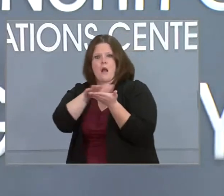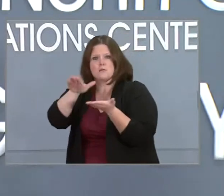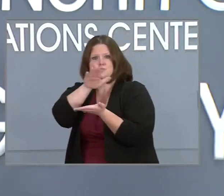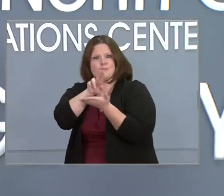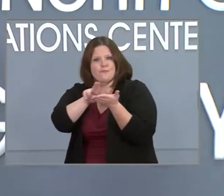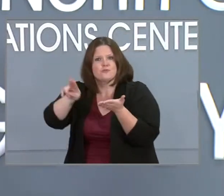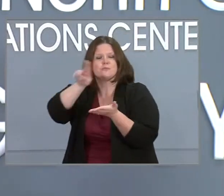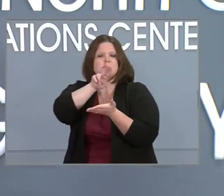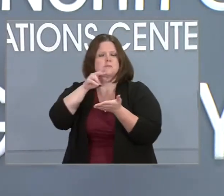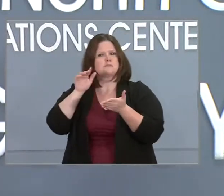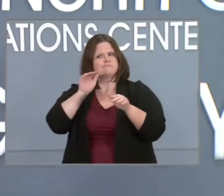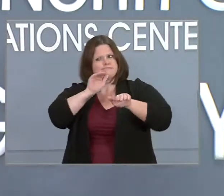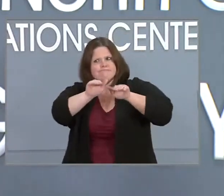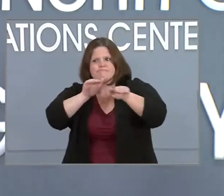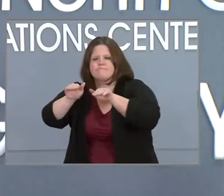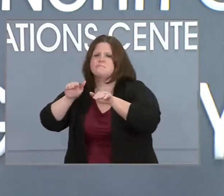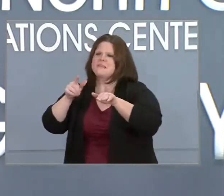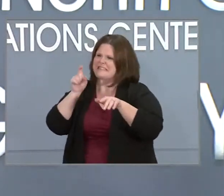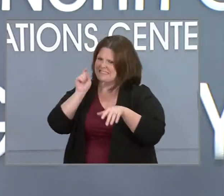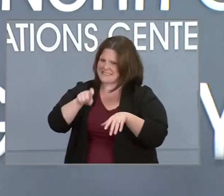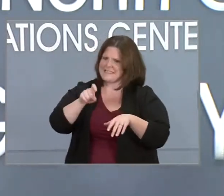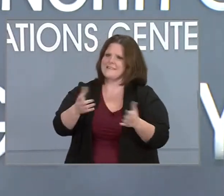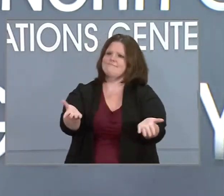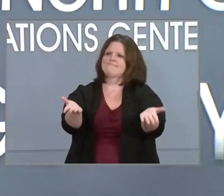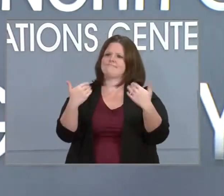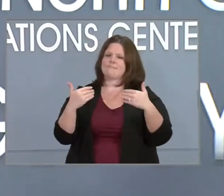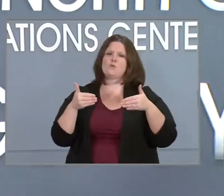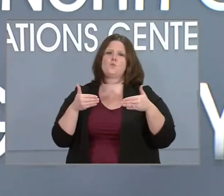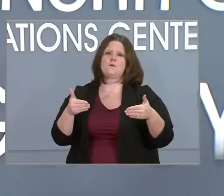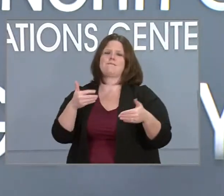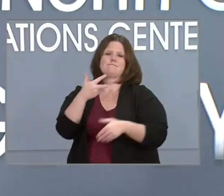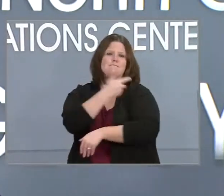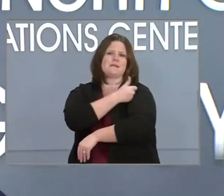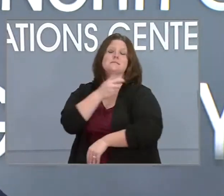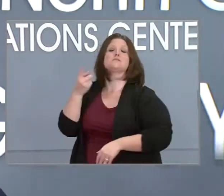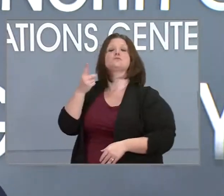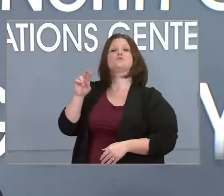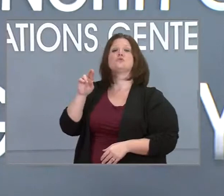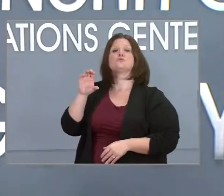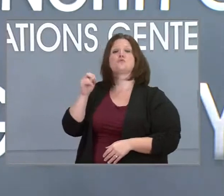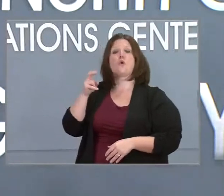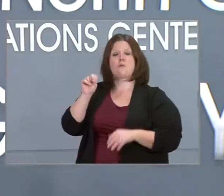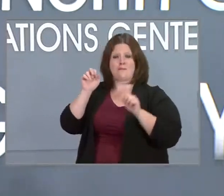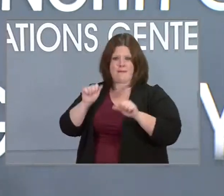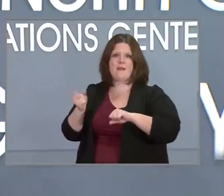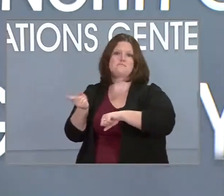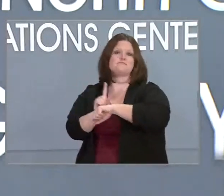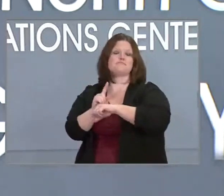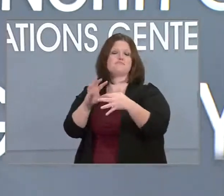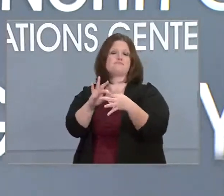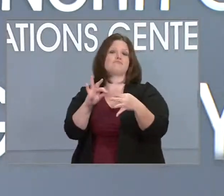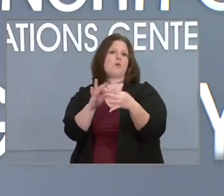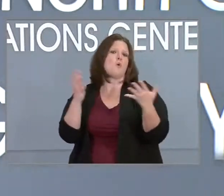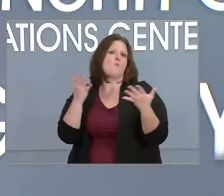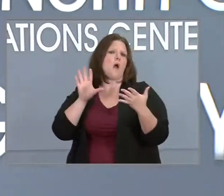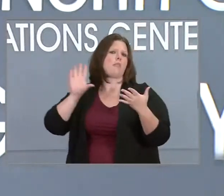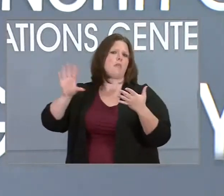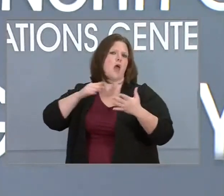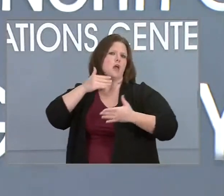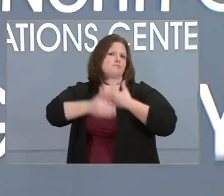get vaccinated. Dr. Cohen, you may talk a little bit about some of the efforts the department is undertaking.